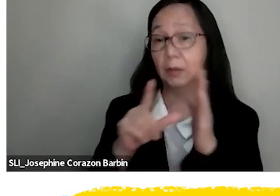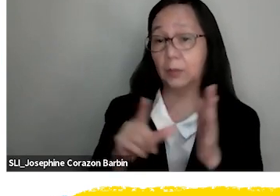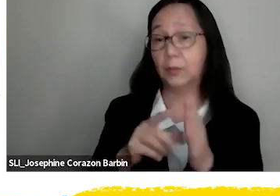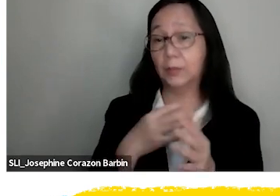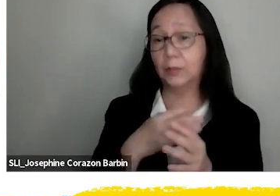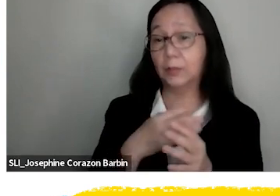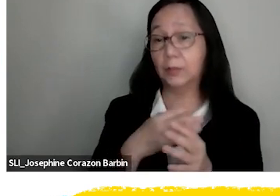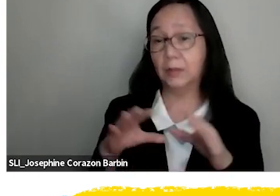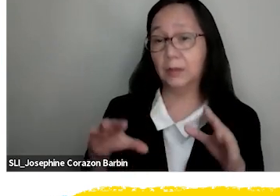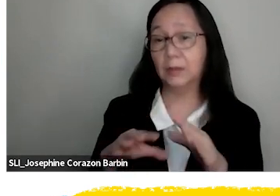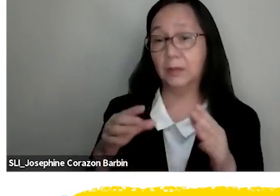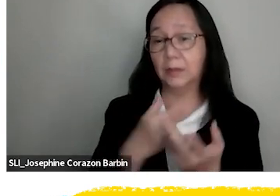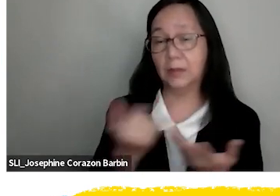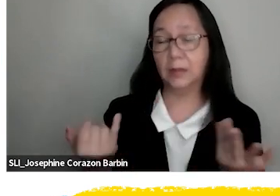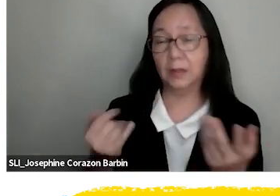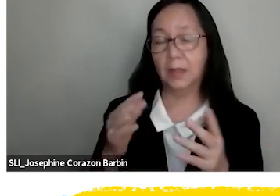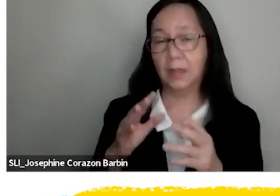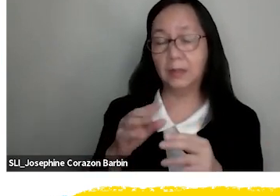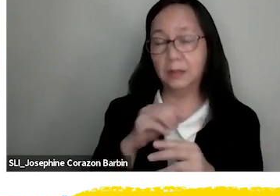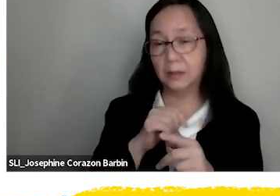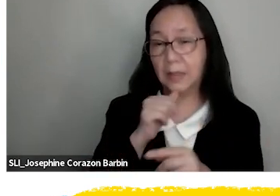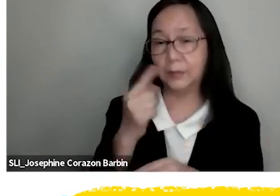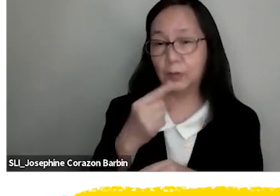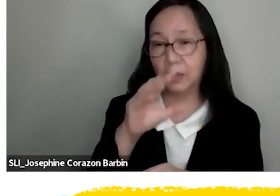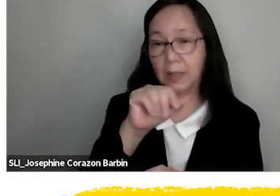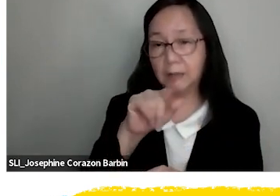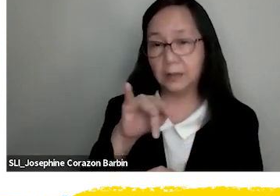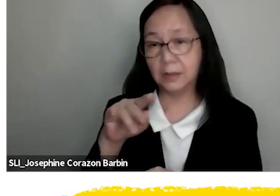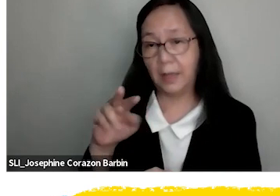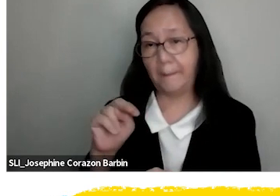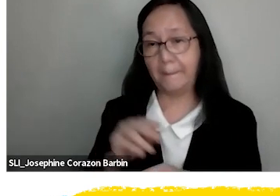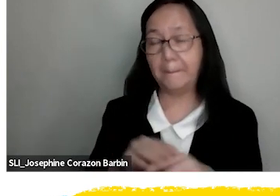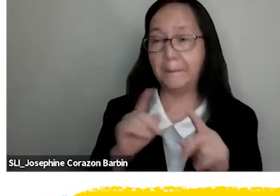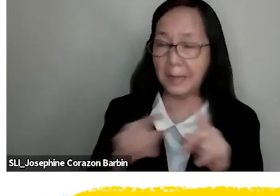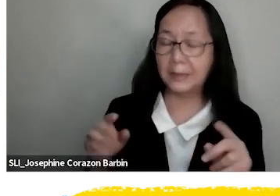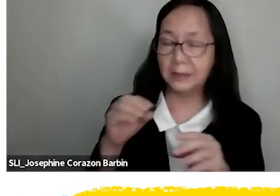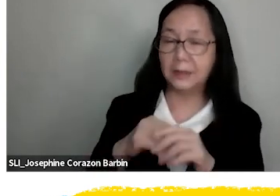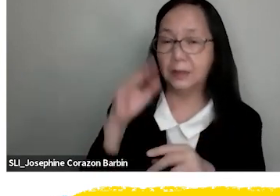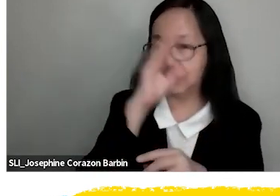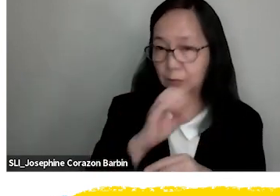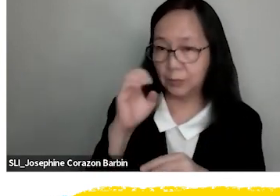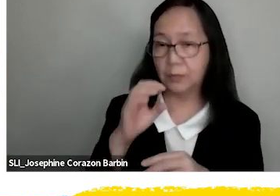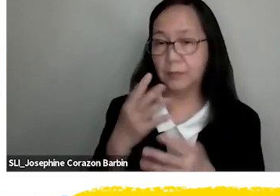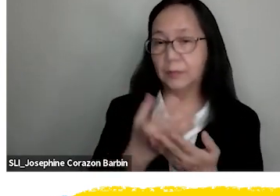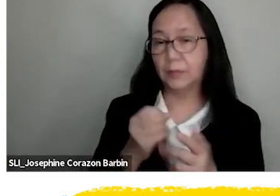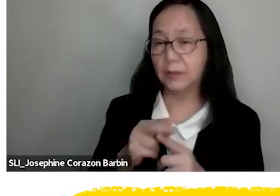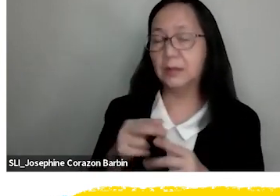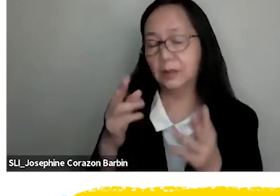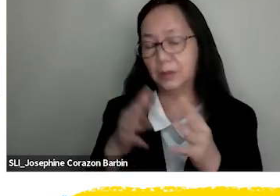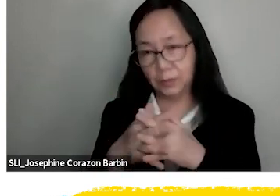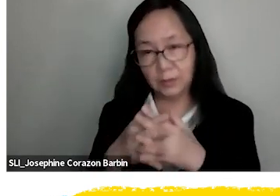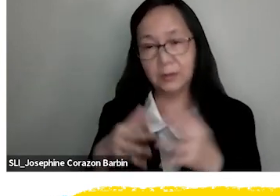relevant countries, not only in ASEAN, but maybe in Europe or in the US or in